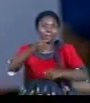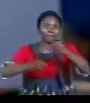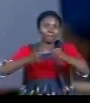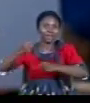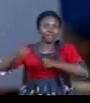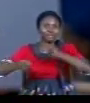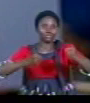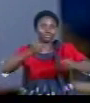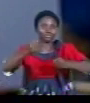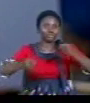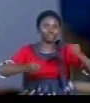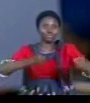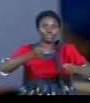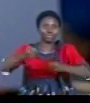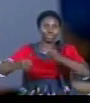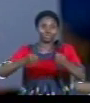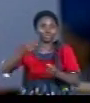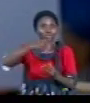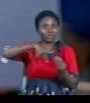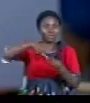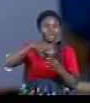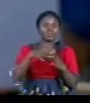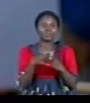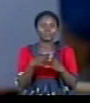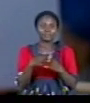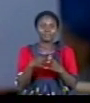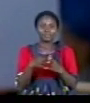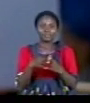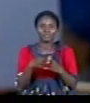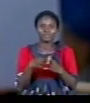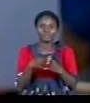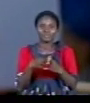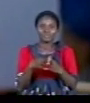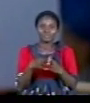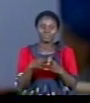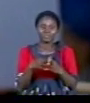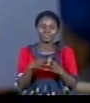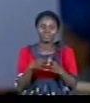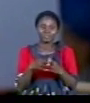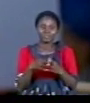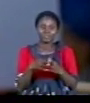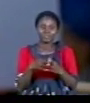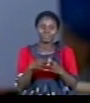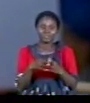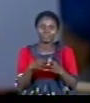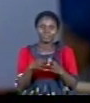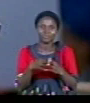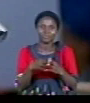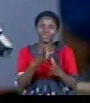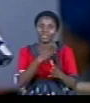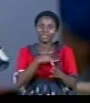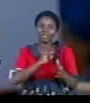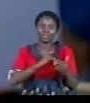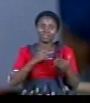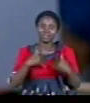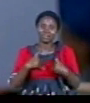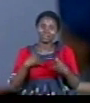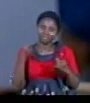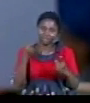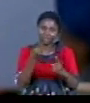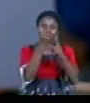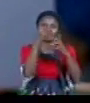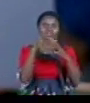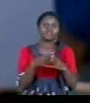a woman that was on my way, and I avoided hitting her, and that resulted to my accident. And I somersaulted on that